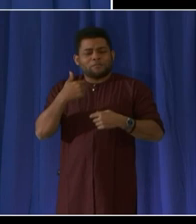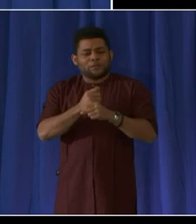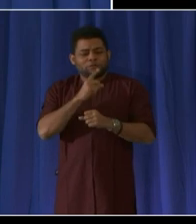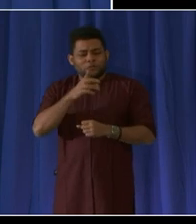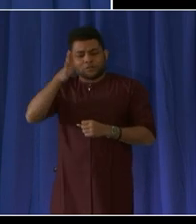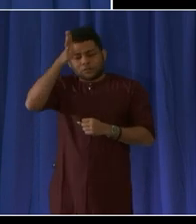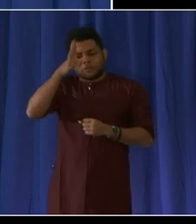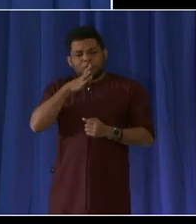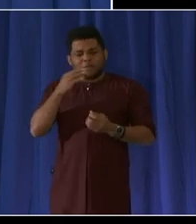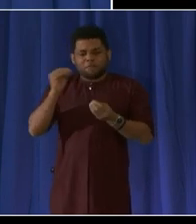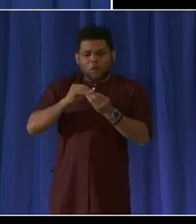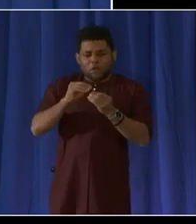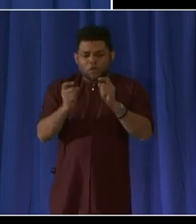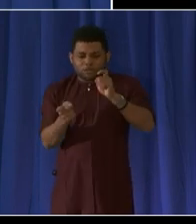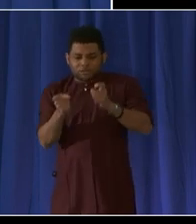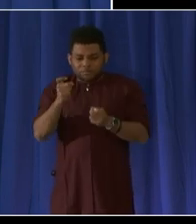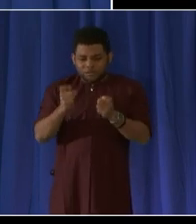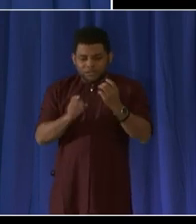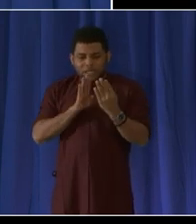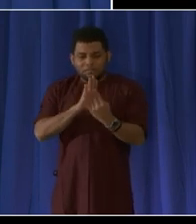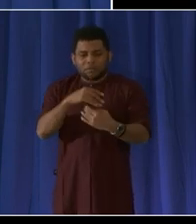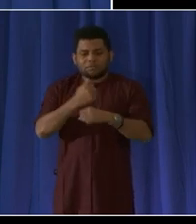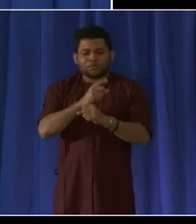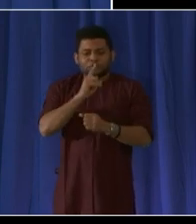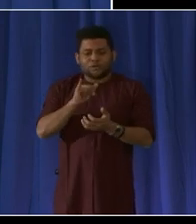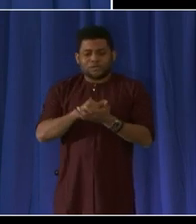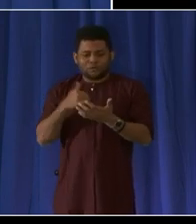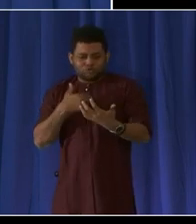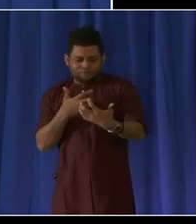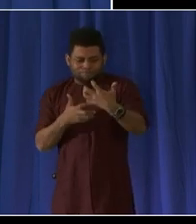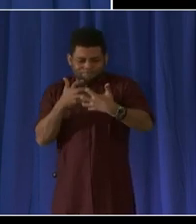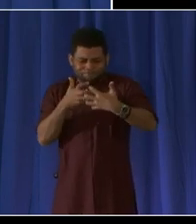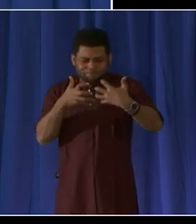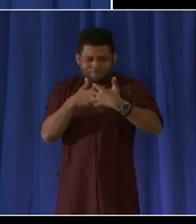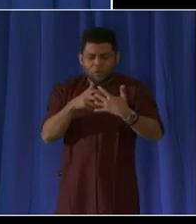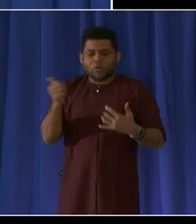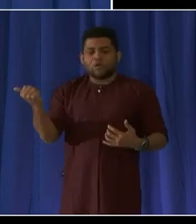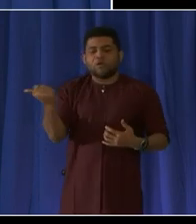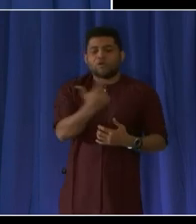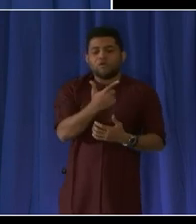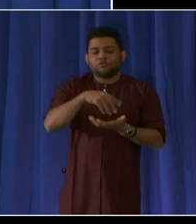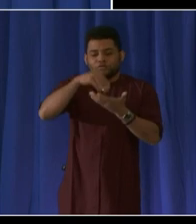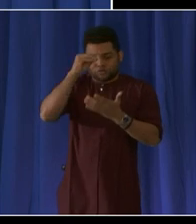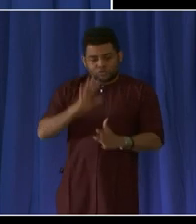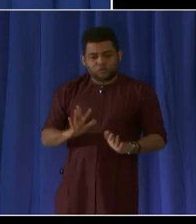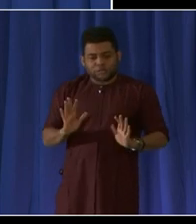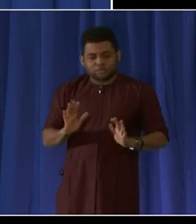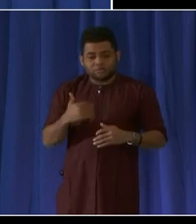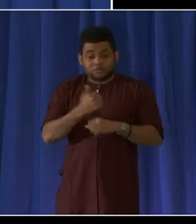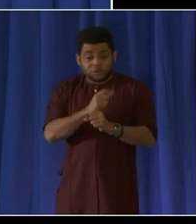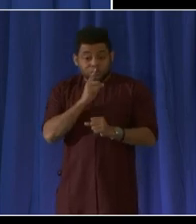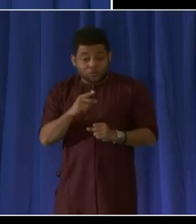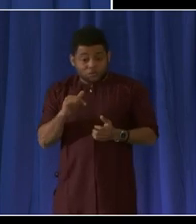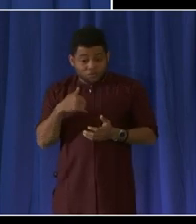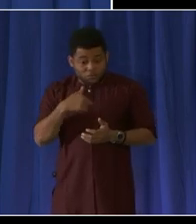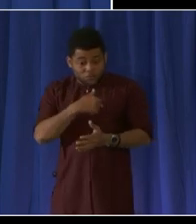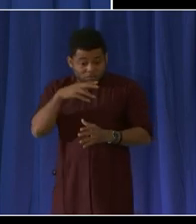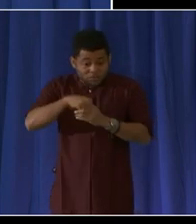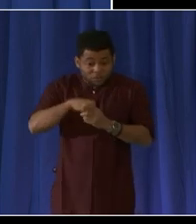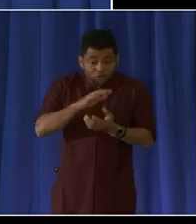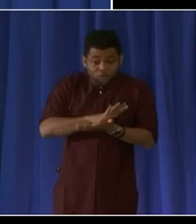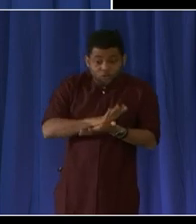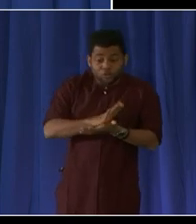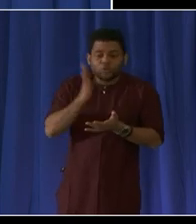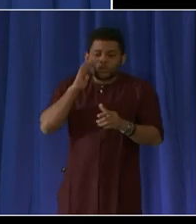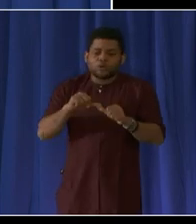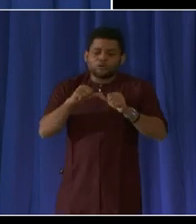very customized approach to ensuring that they continue their academic success as long as we are in school, and we